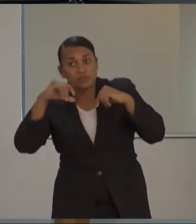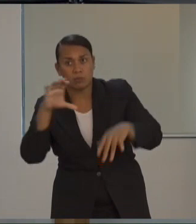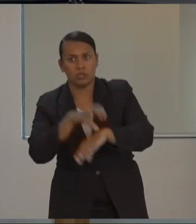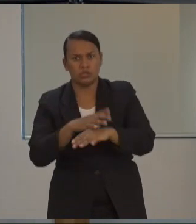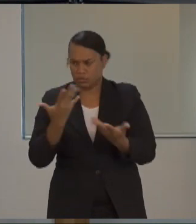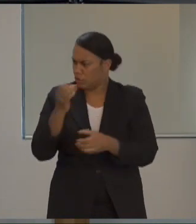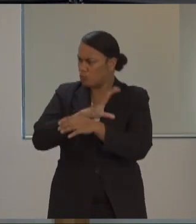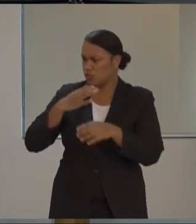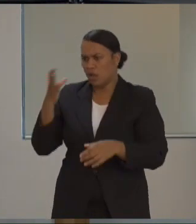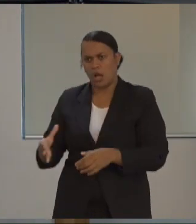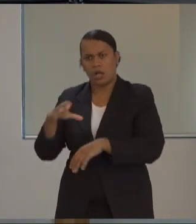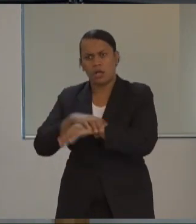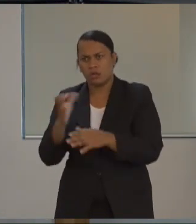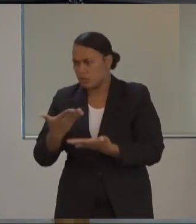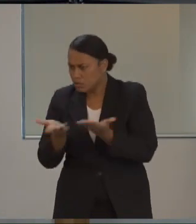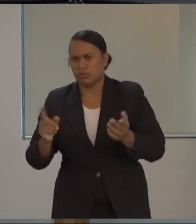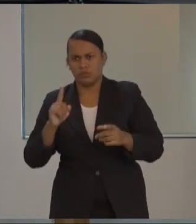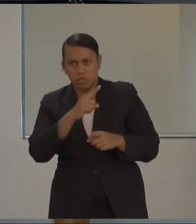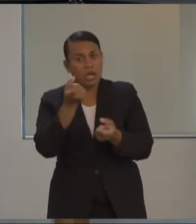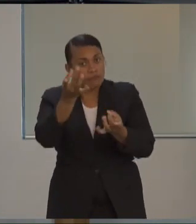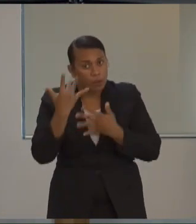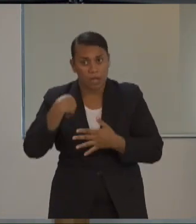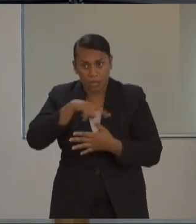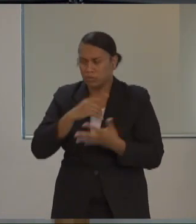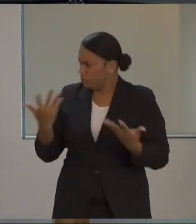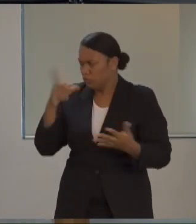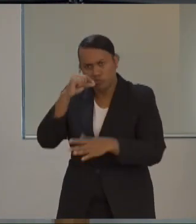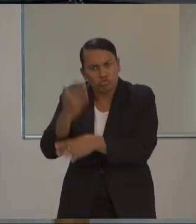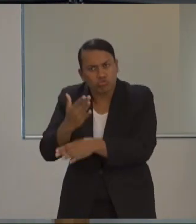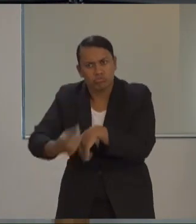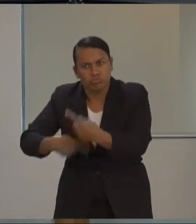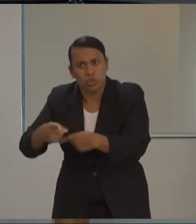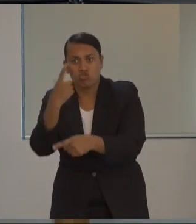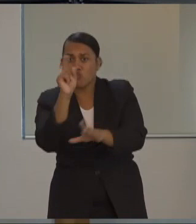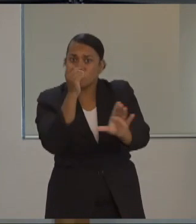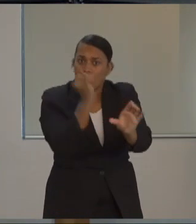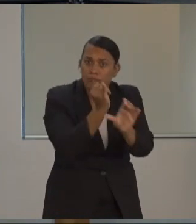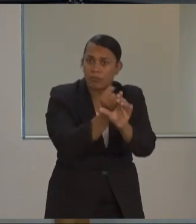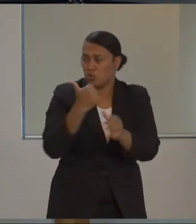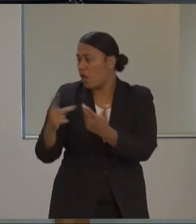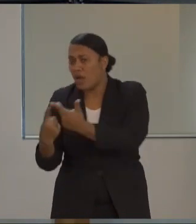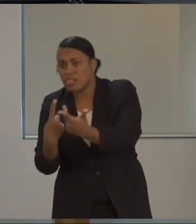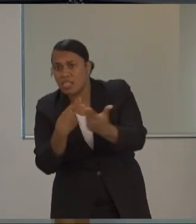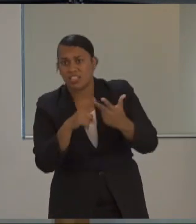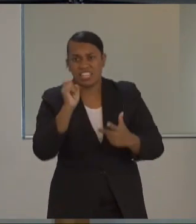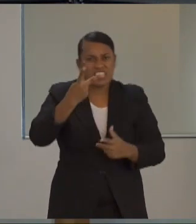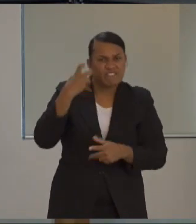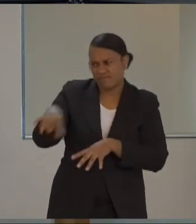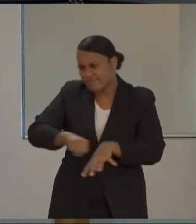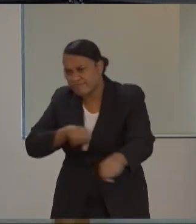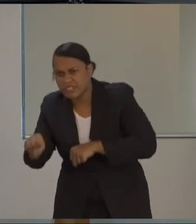during this period. And there's the criminal landscape as well to look after. We continue to hit hard in that area as